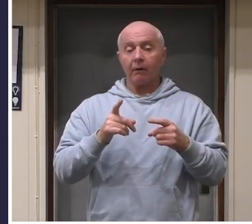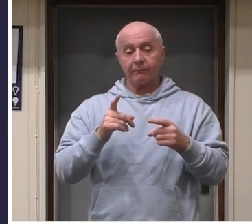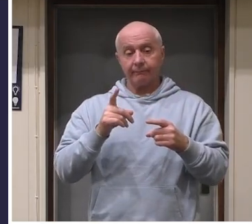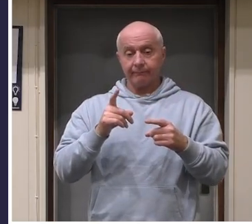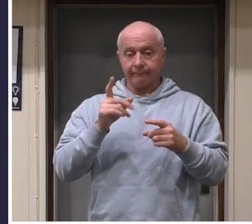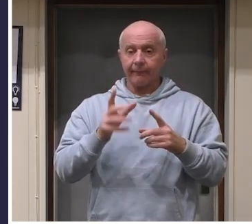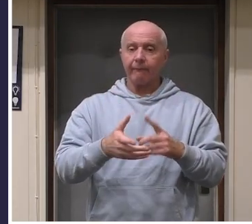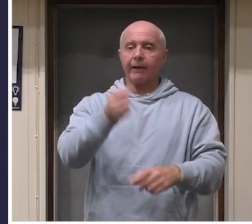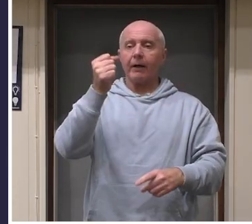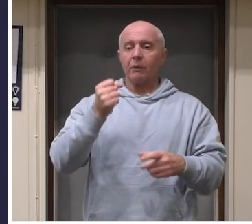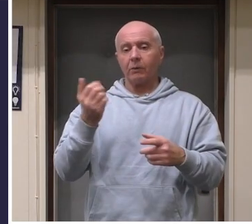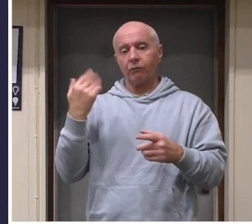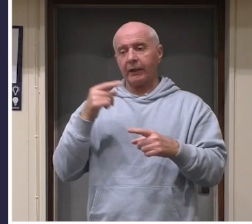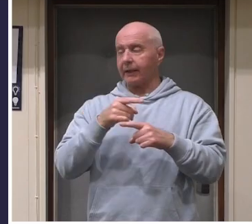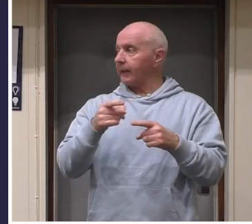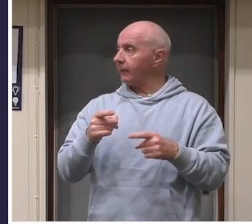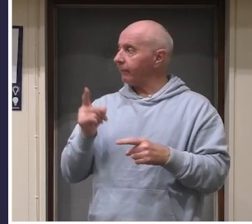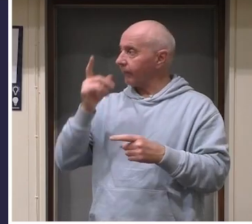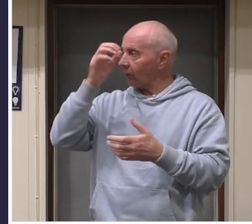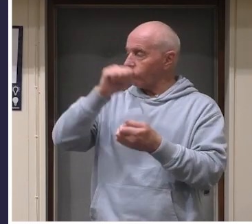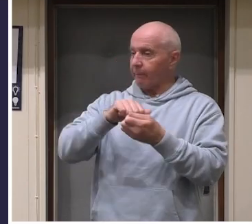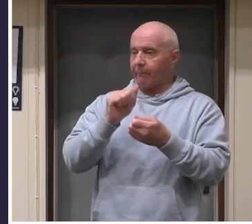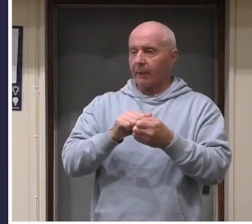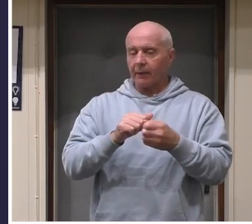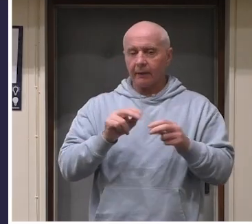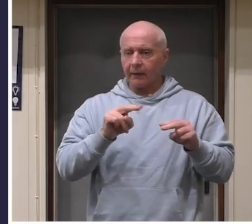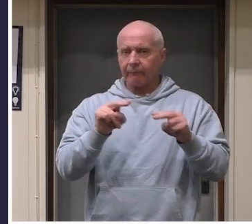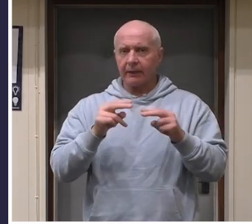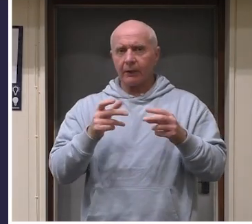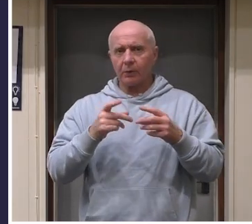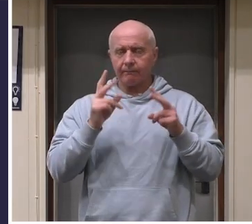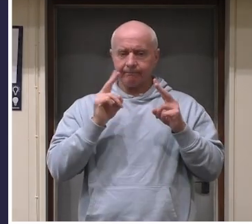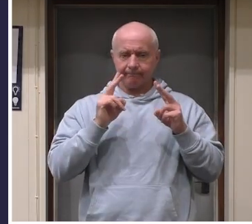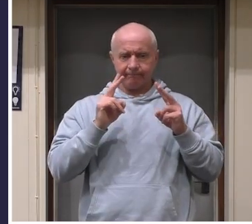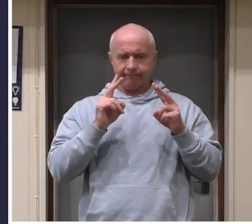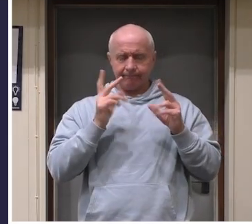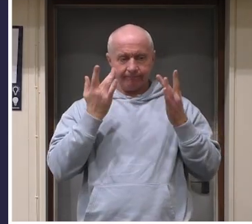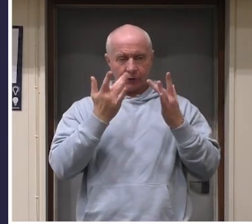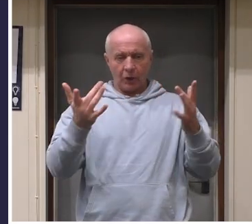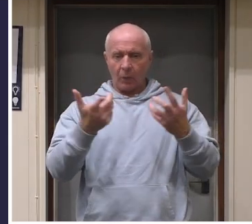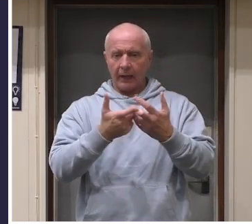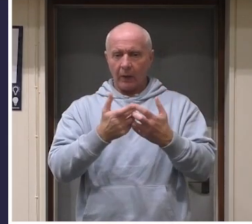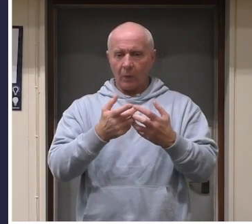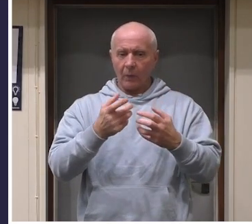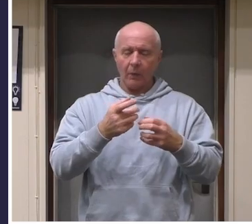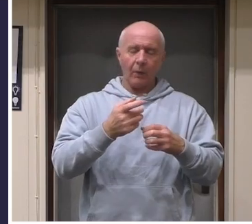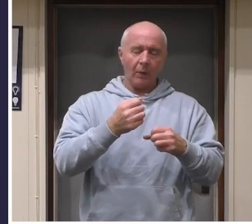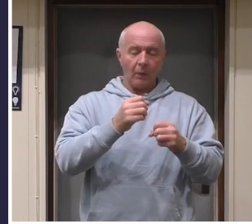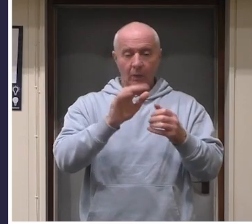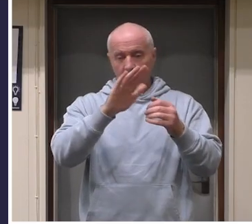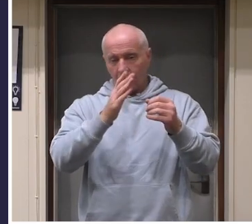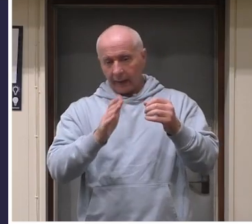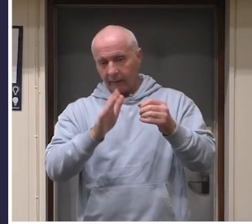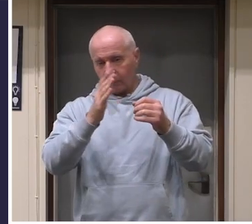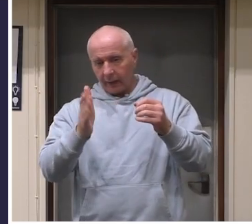And if you remember the videos that demonstrated how these gravitational waves are detected, you would have noticed that